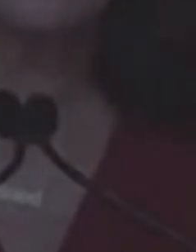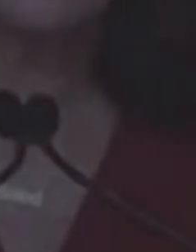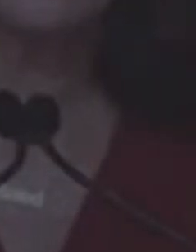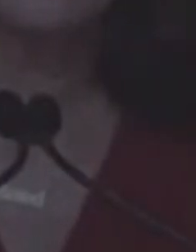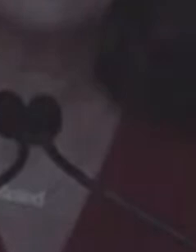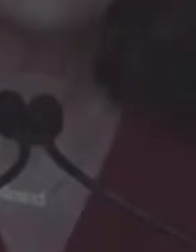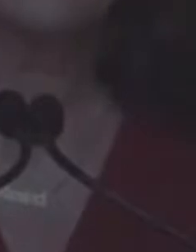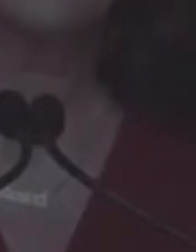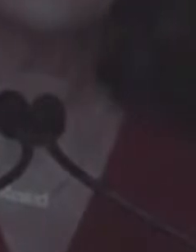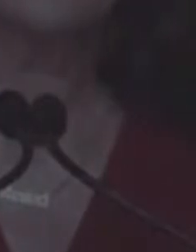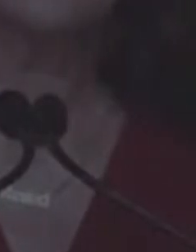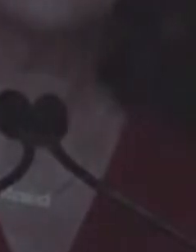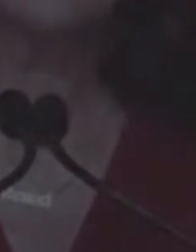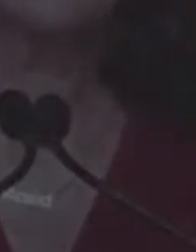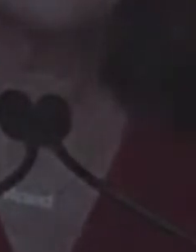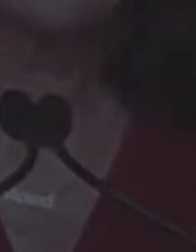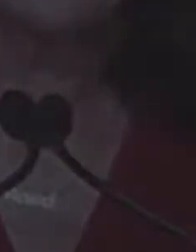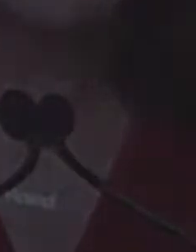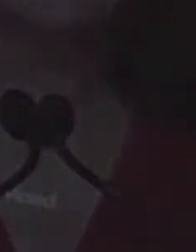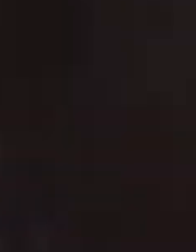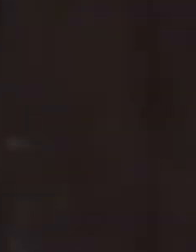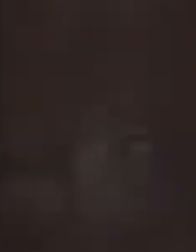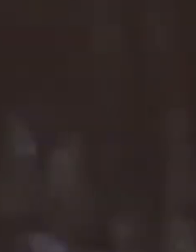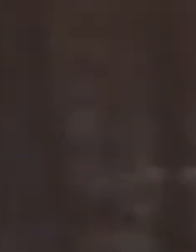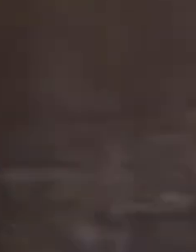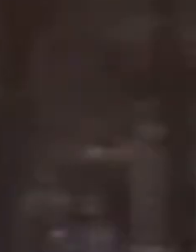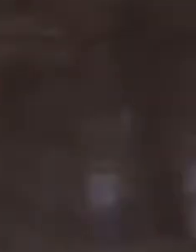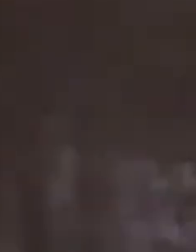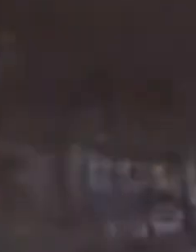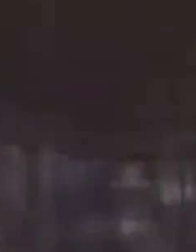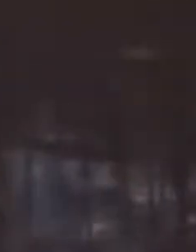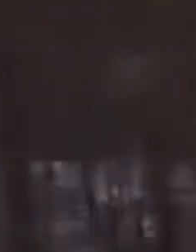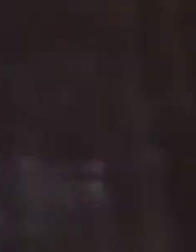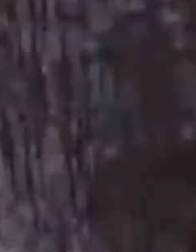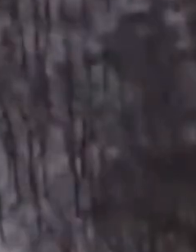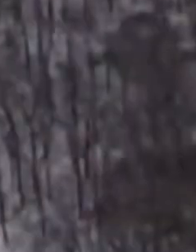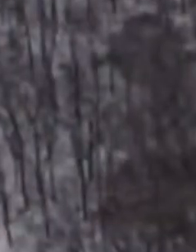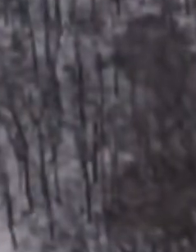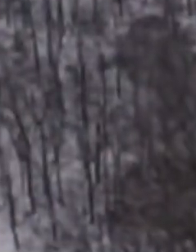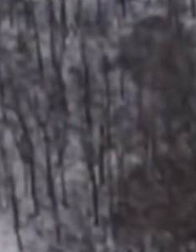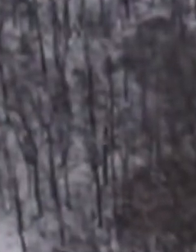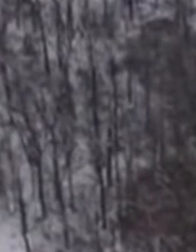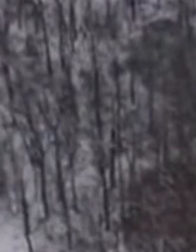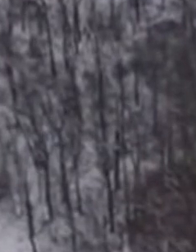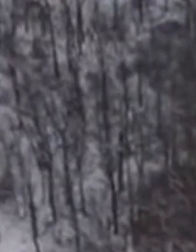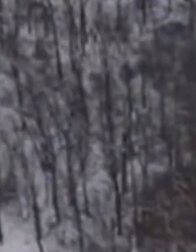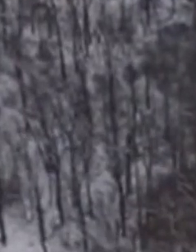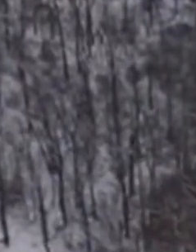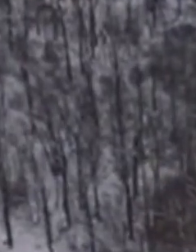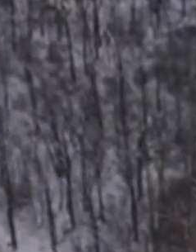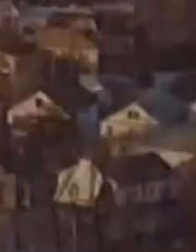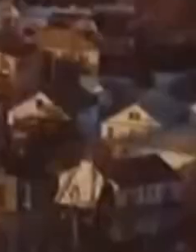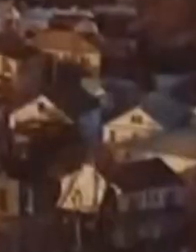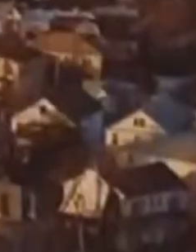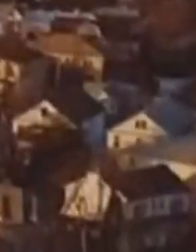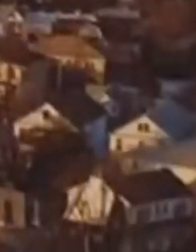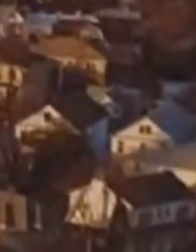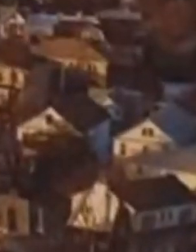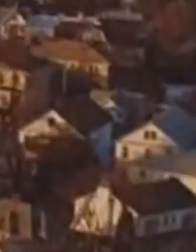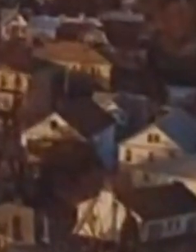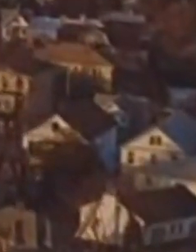is fighting like hell to protect it. But Kathy Hochul knows there's miles to go and much more to